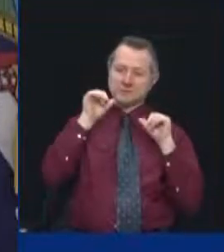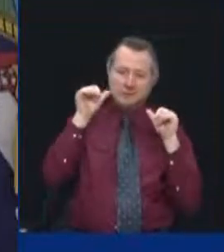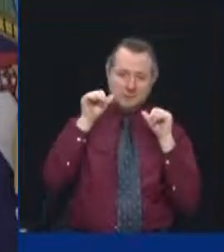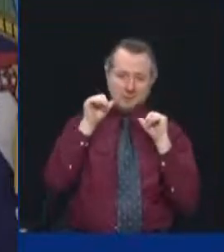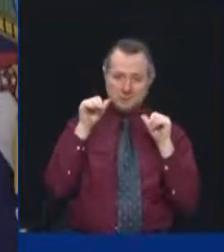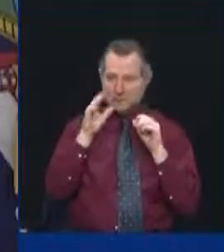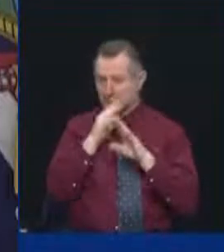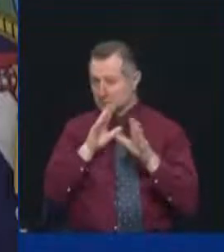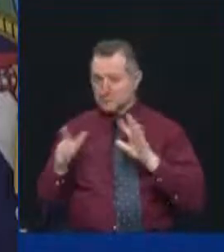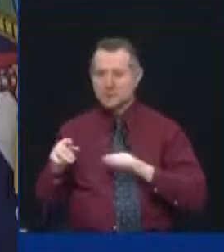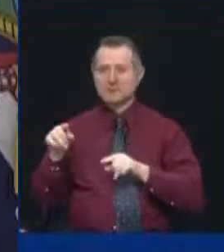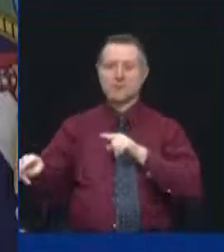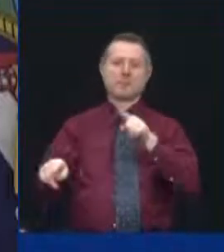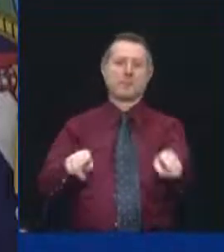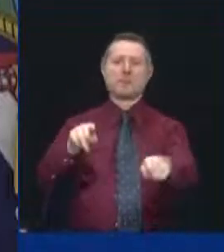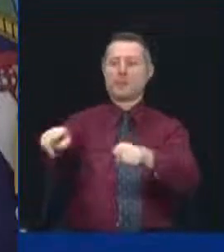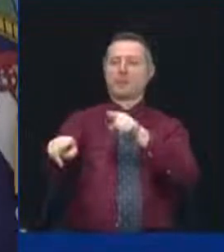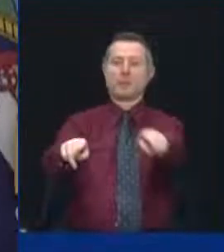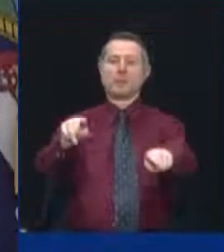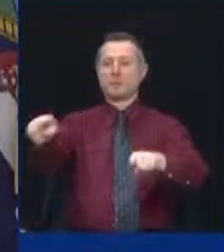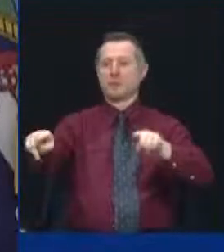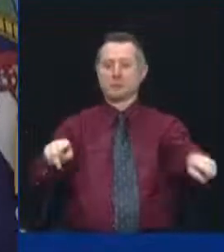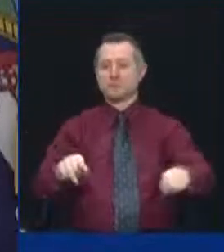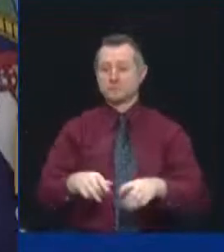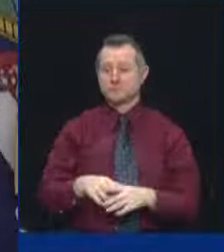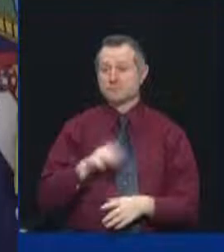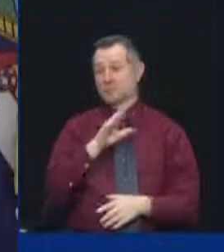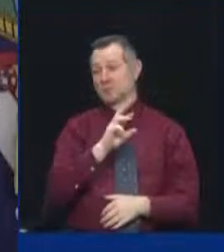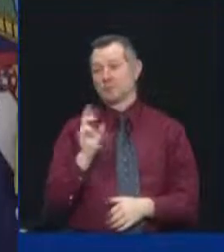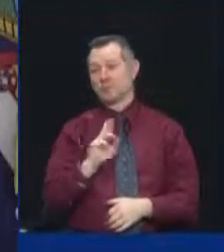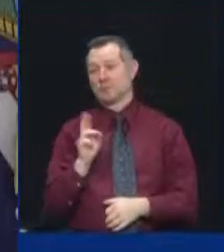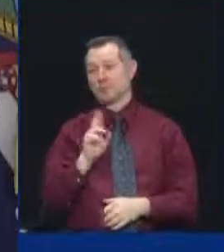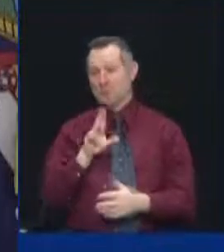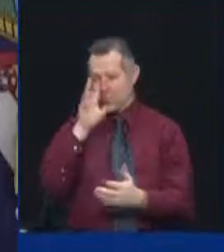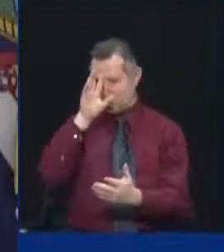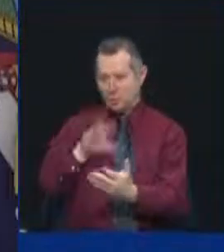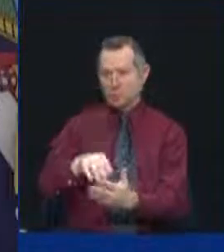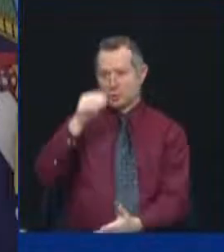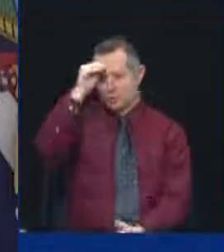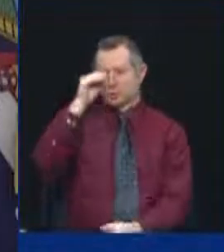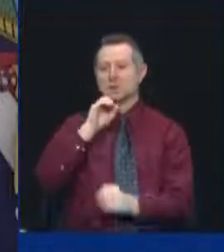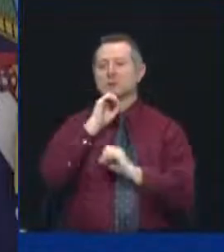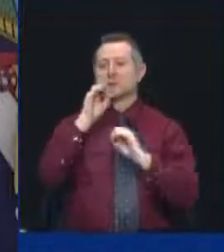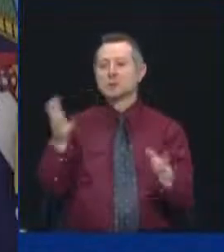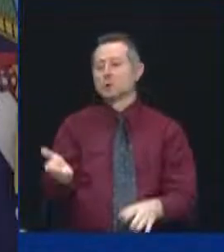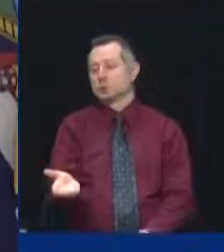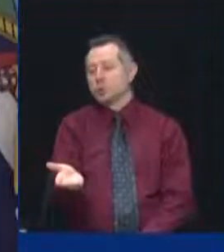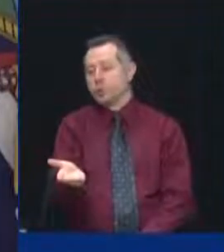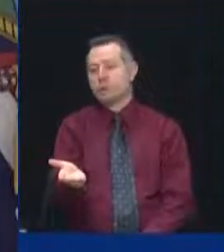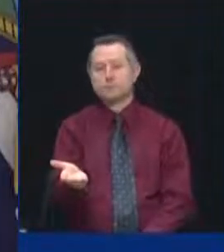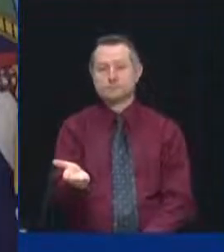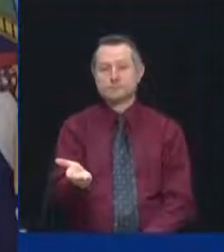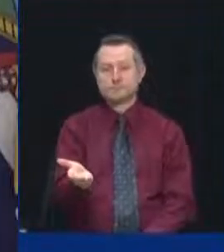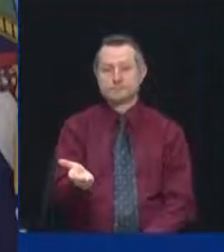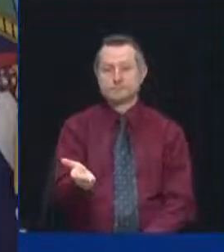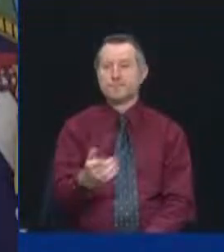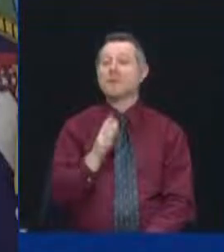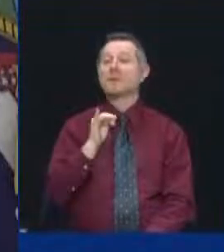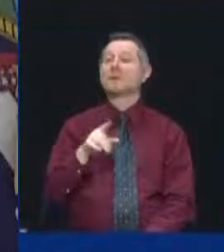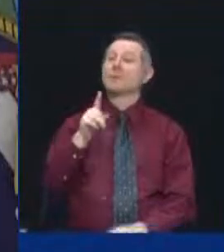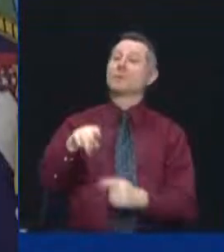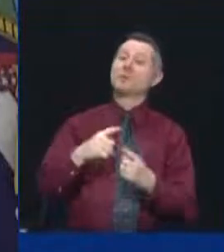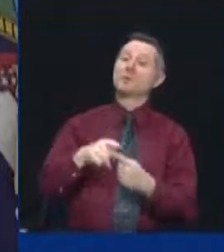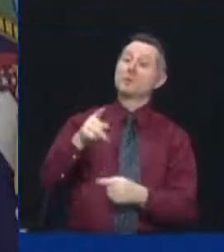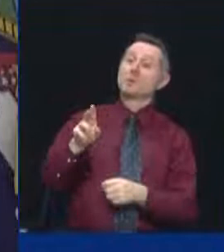pointing fingers, they've learned absolutely nothing. And when you politicize